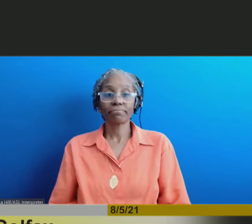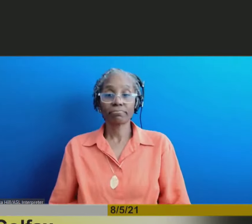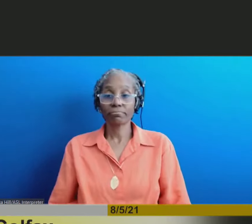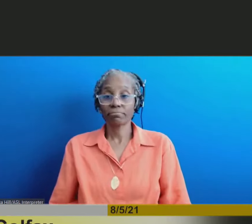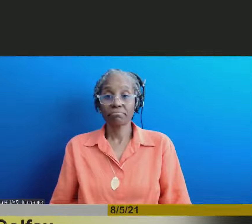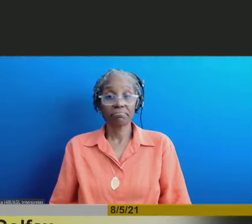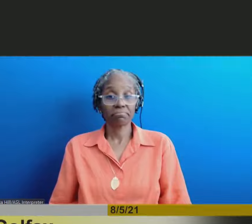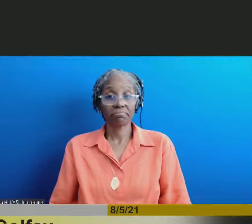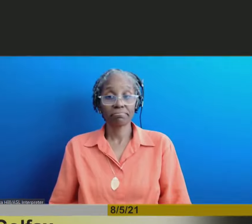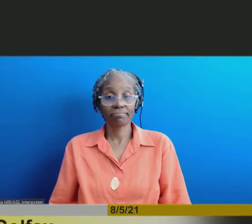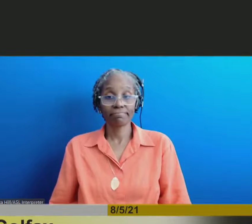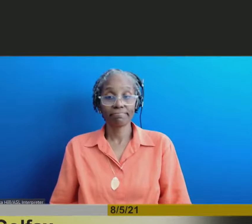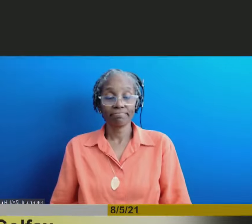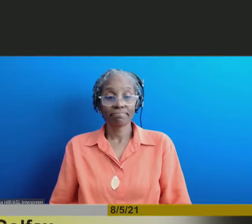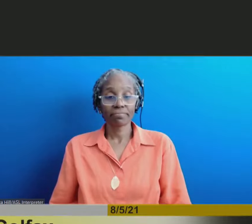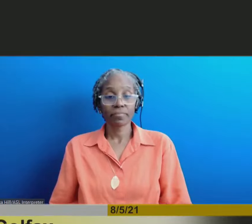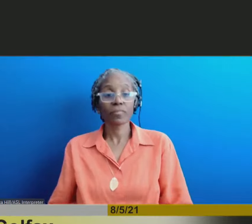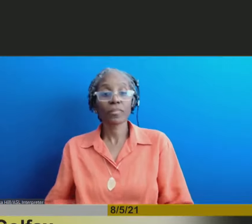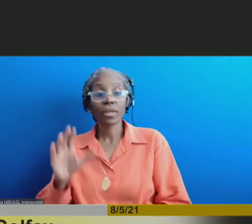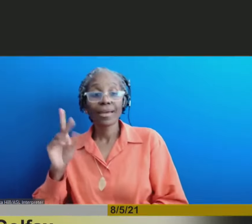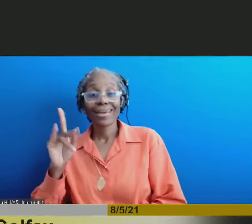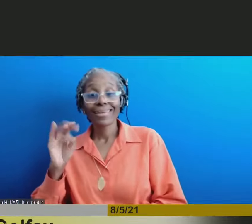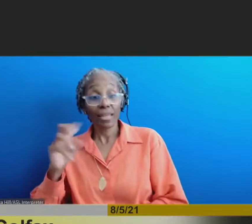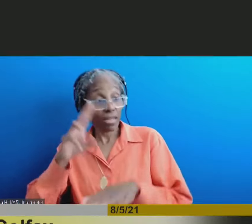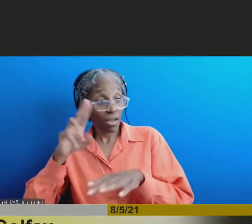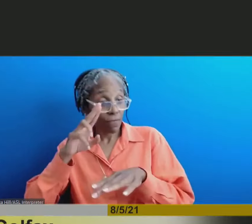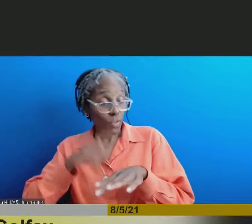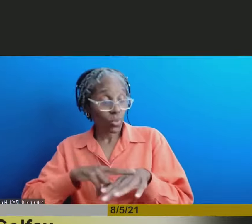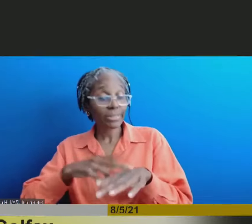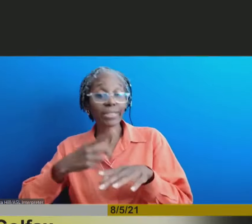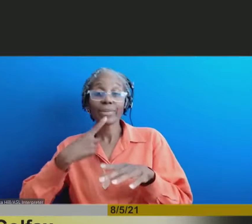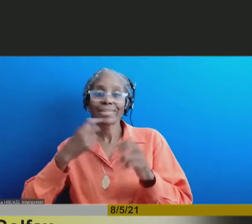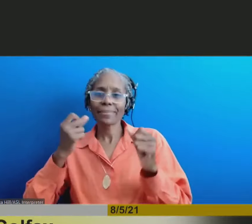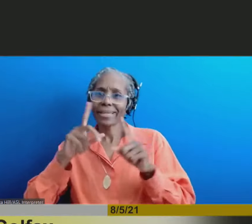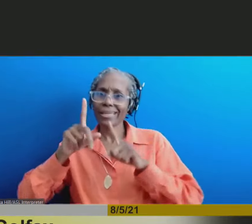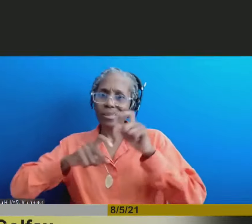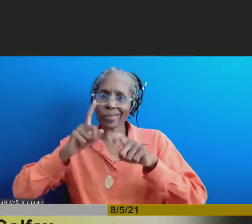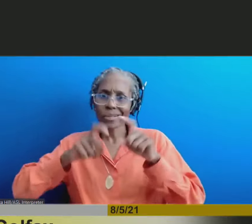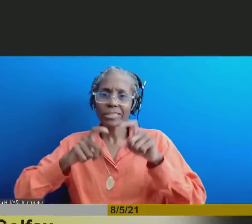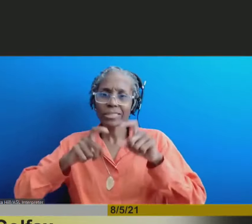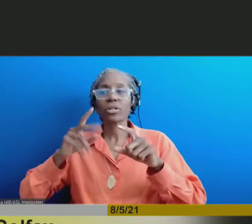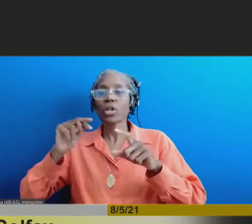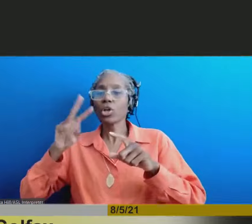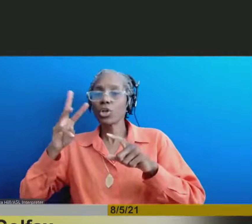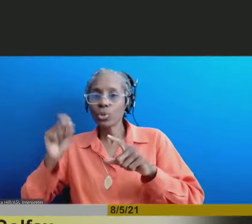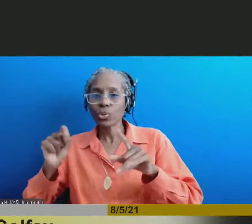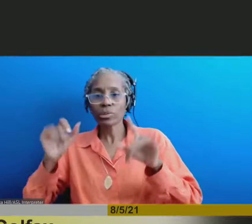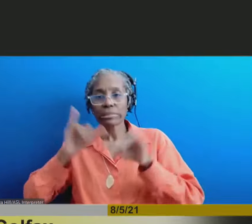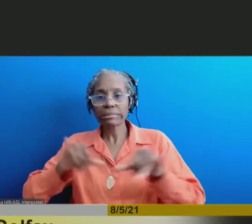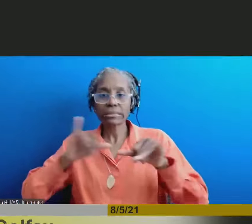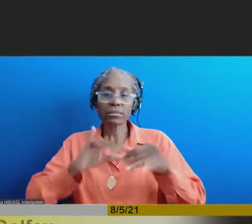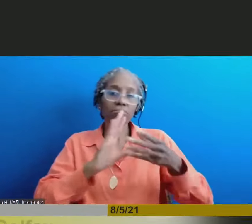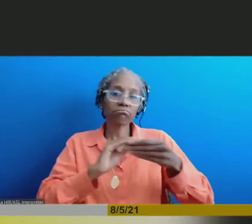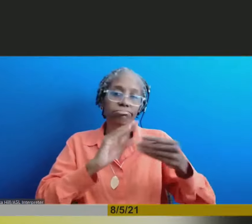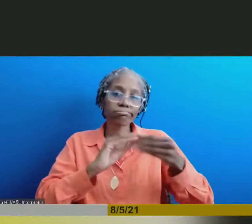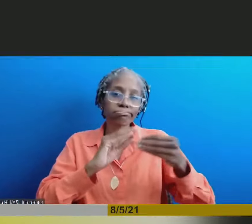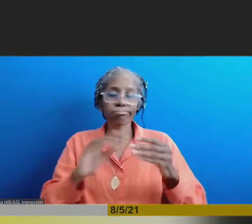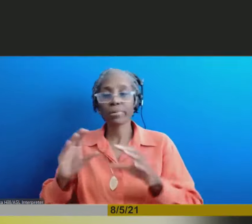Okay, great. And of course, we've seen a lot of these questions in the news and a lot of questions in the chat